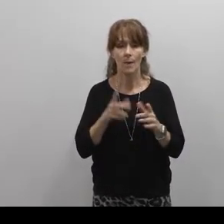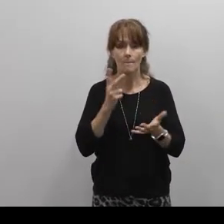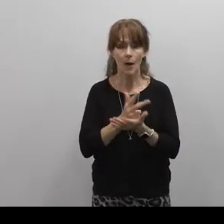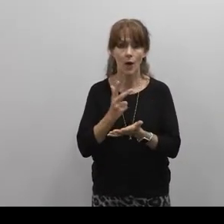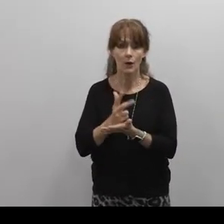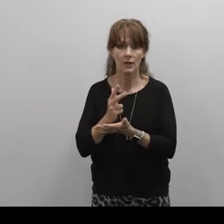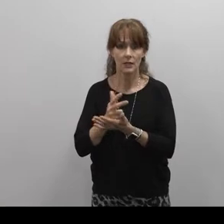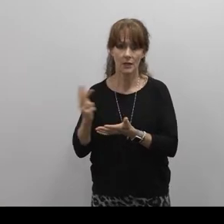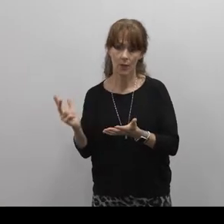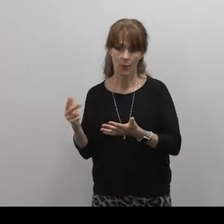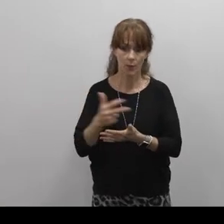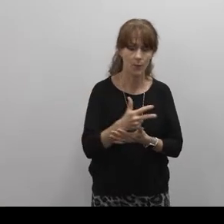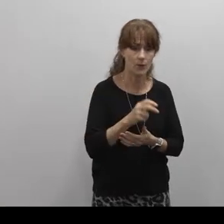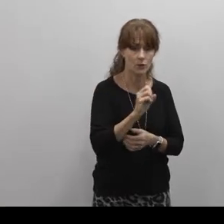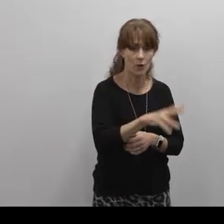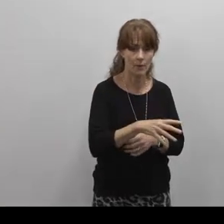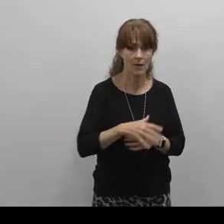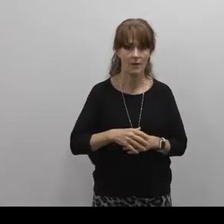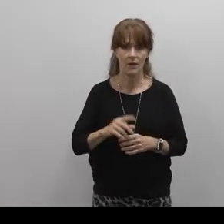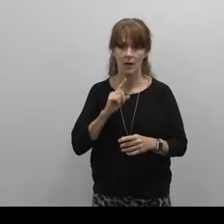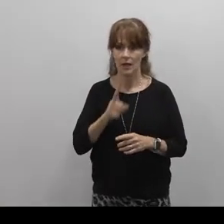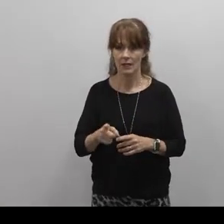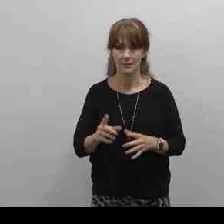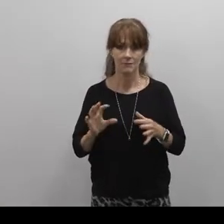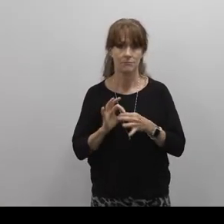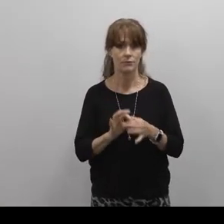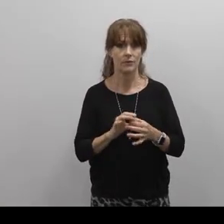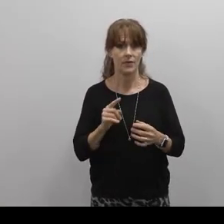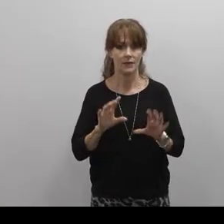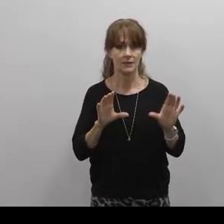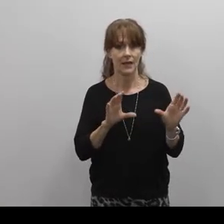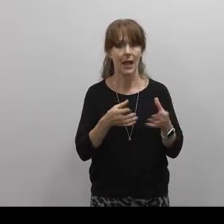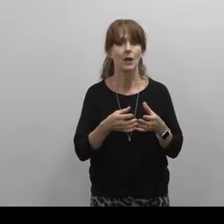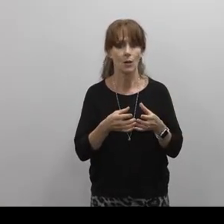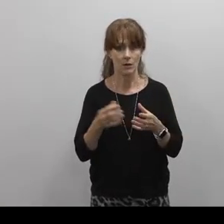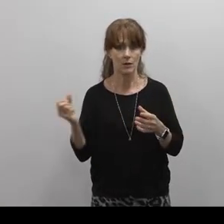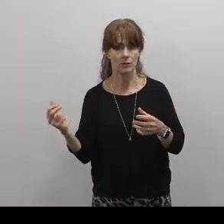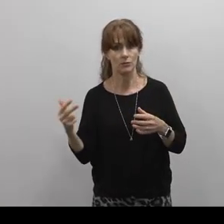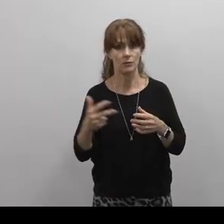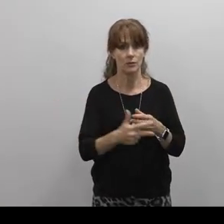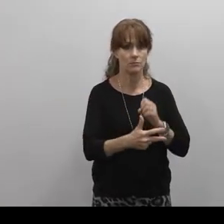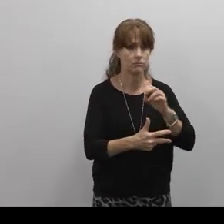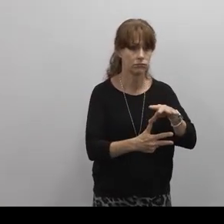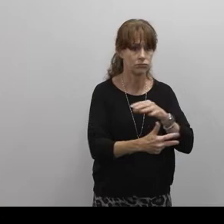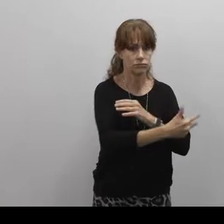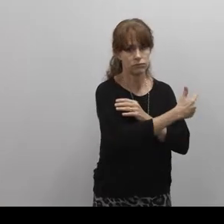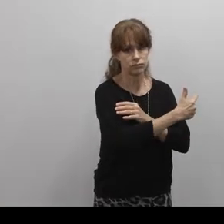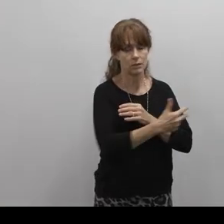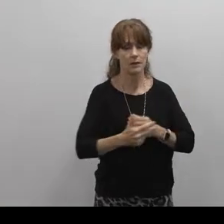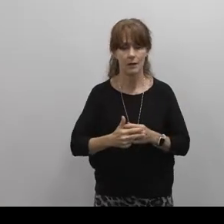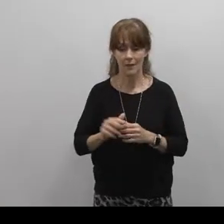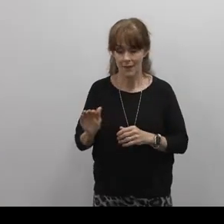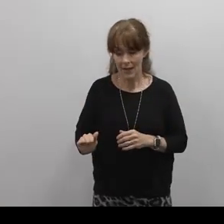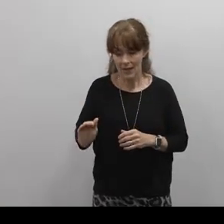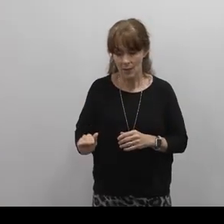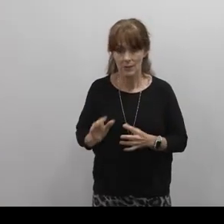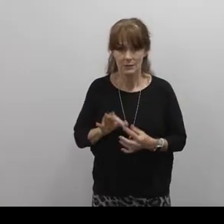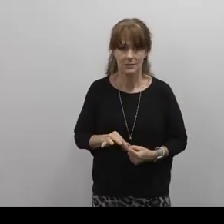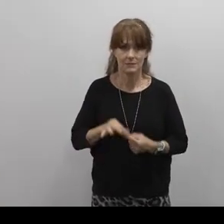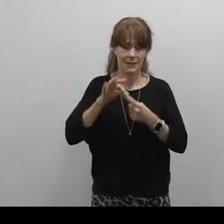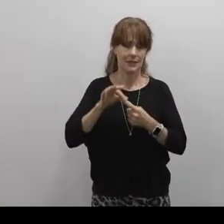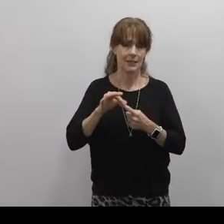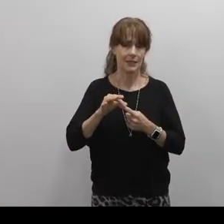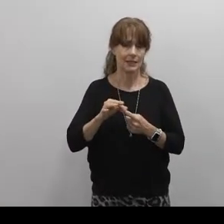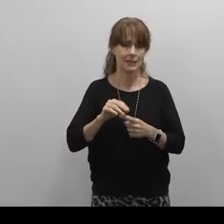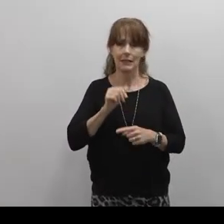and drop-off, because we envision that as an absolute tie into this particular category. You know, with the TK, the little ones in particular,